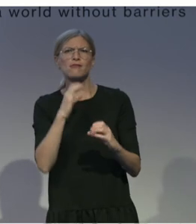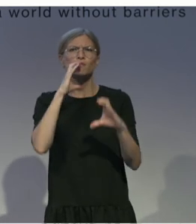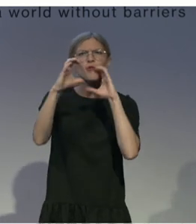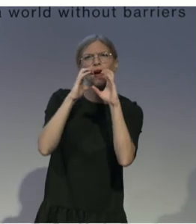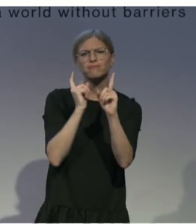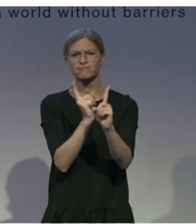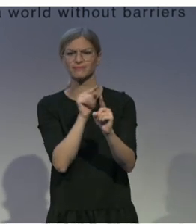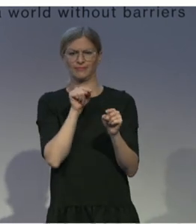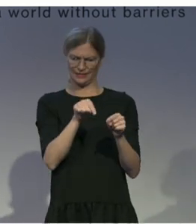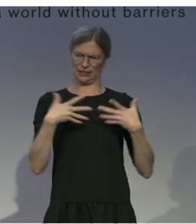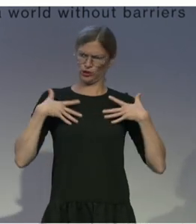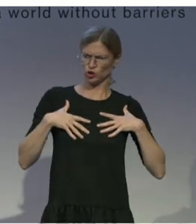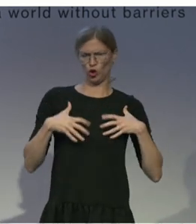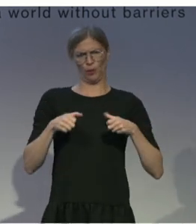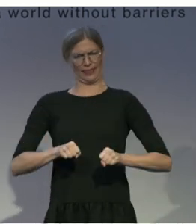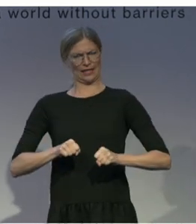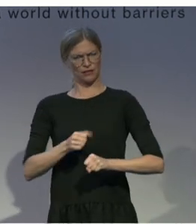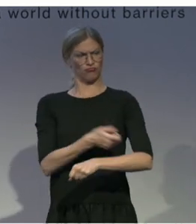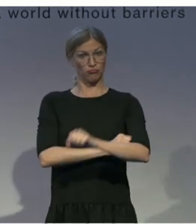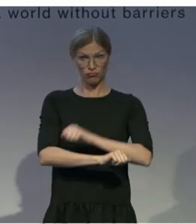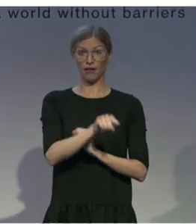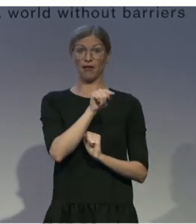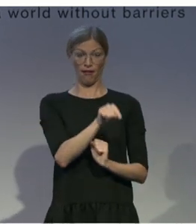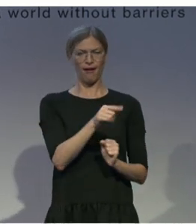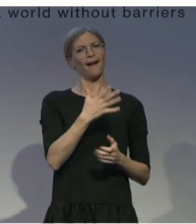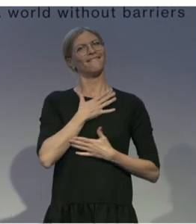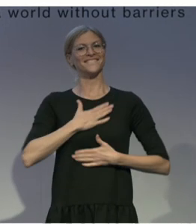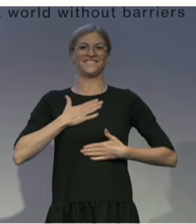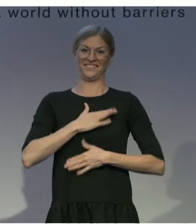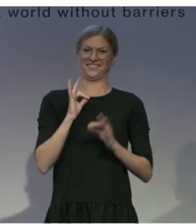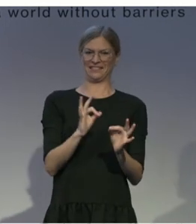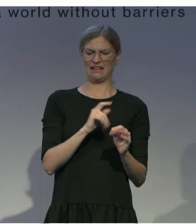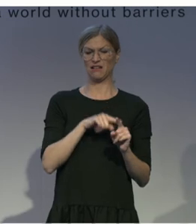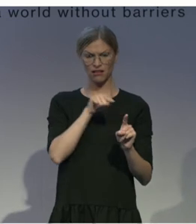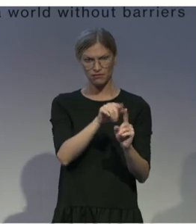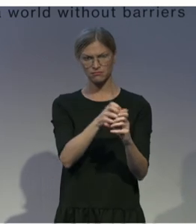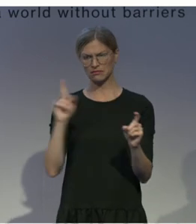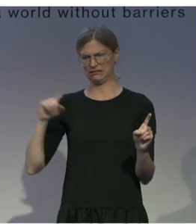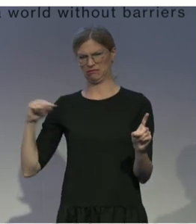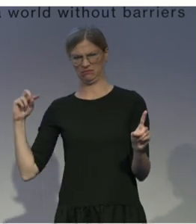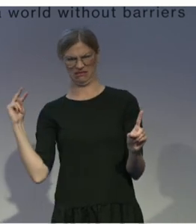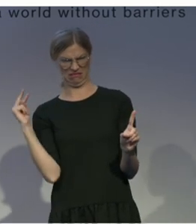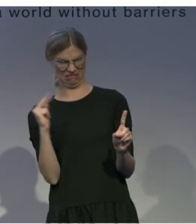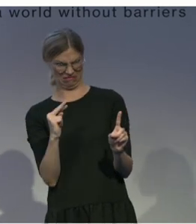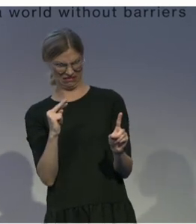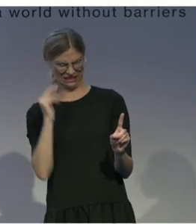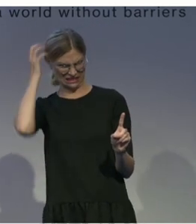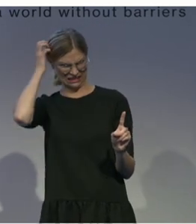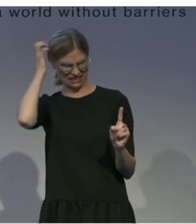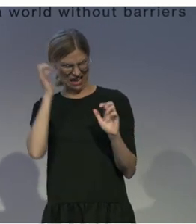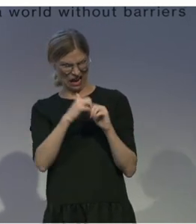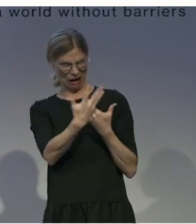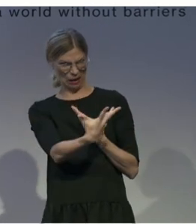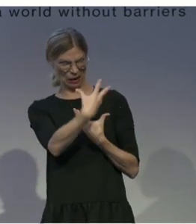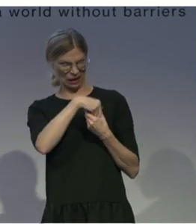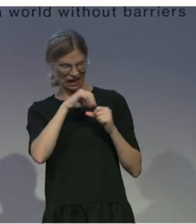the authorities often are unsure how to reach or include the very people that they should be including.